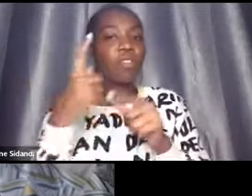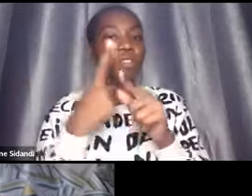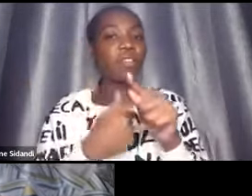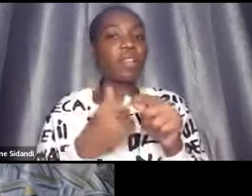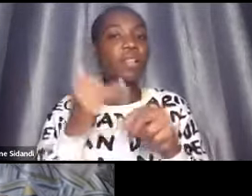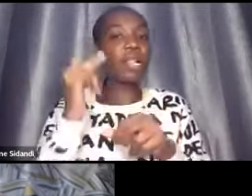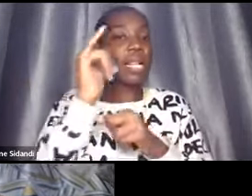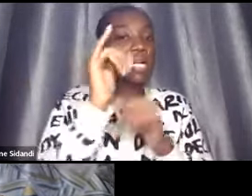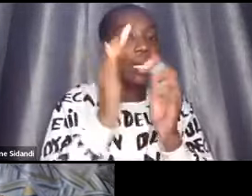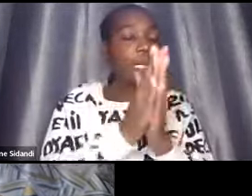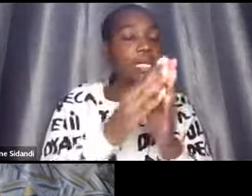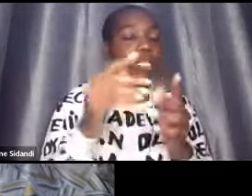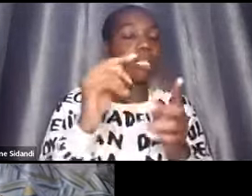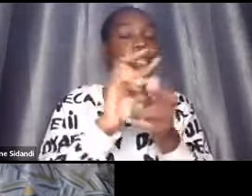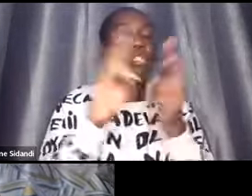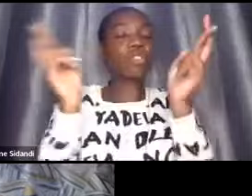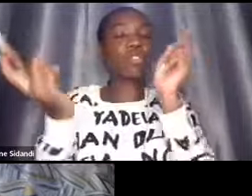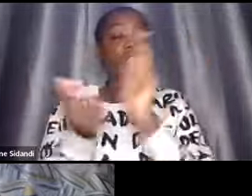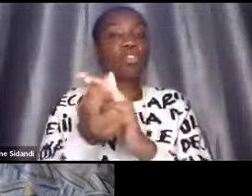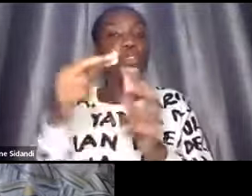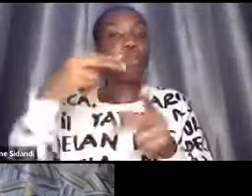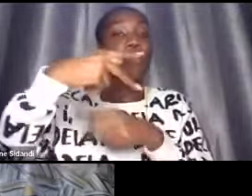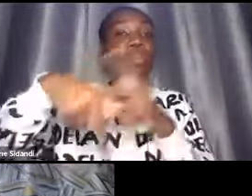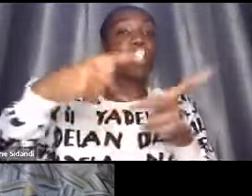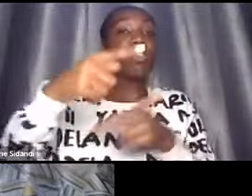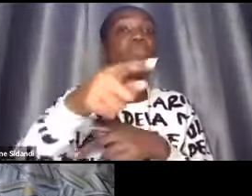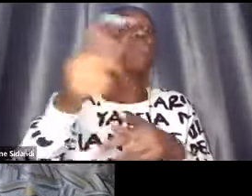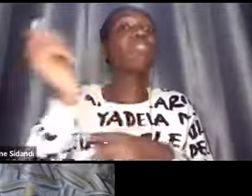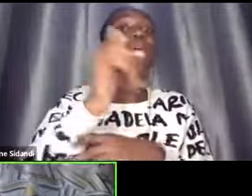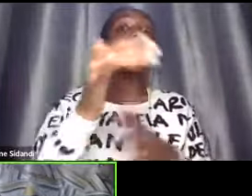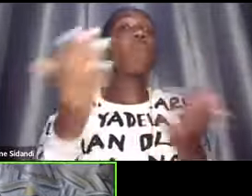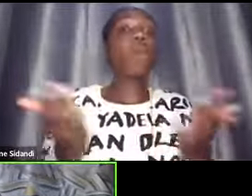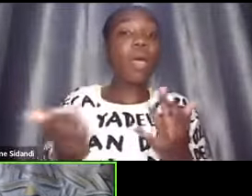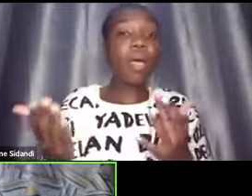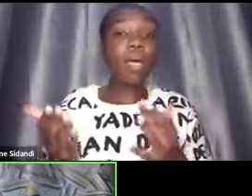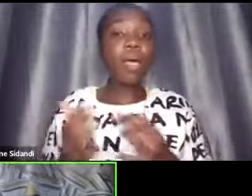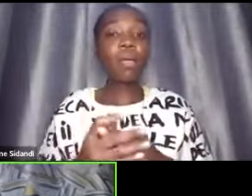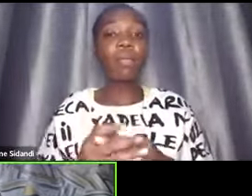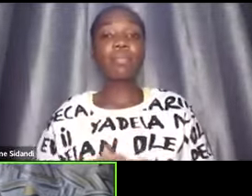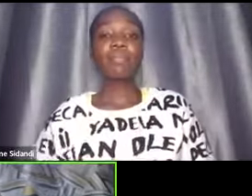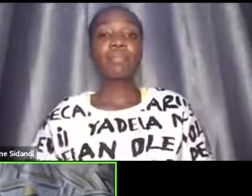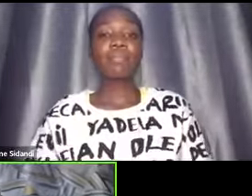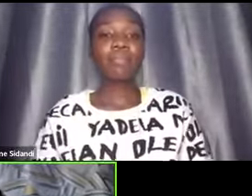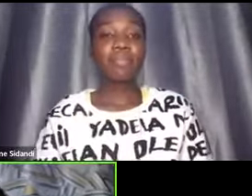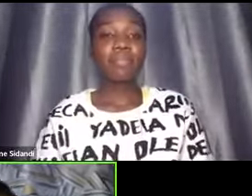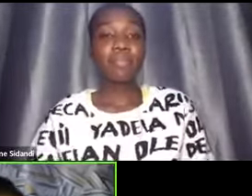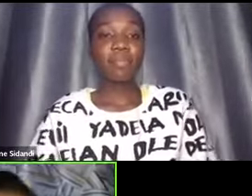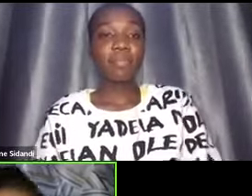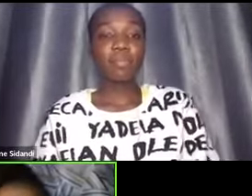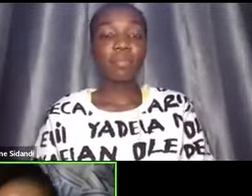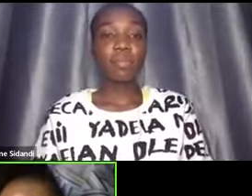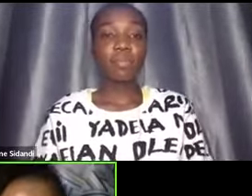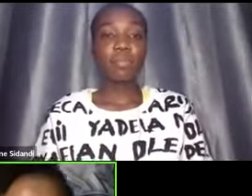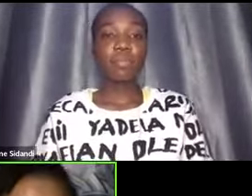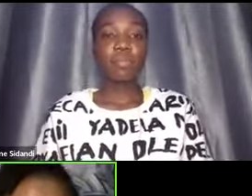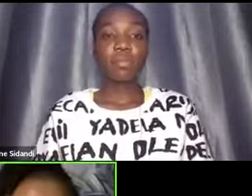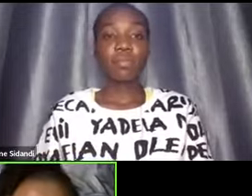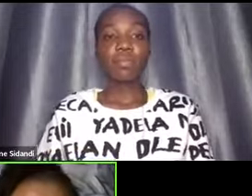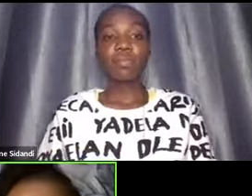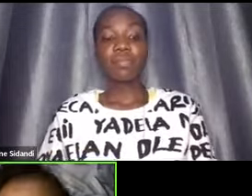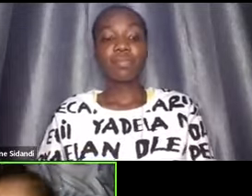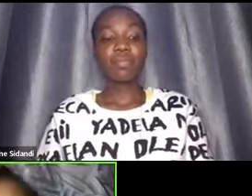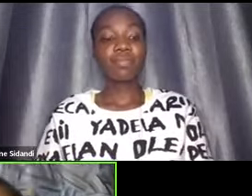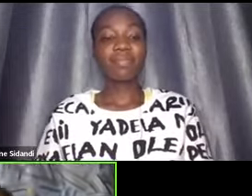resolution process. Where on a back what? Where are we leaving you? Before we get there, Mr. James. Way of solving